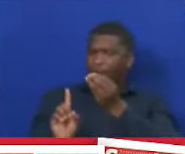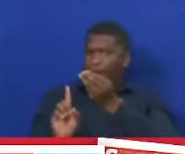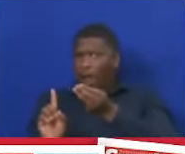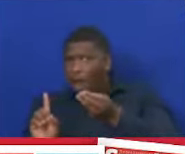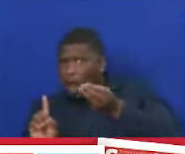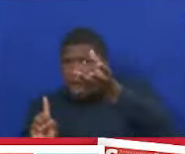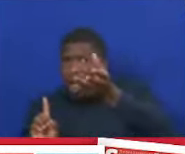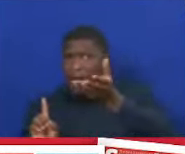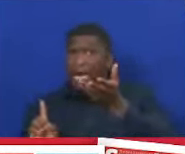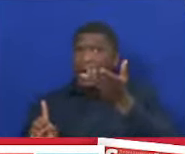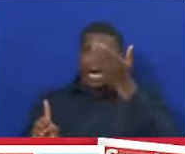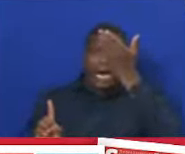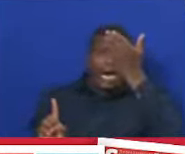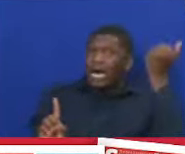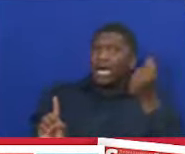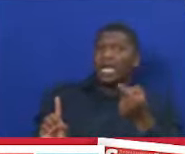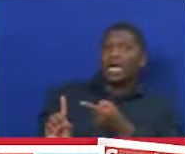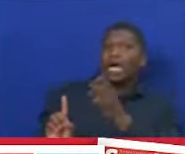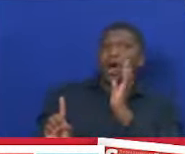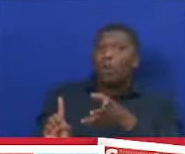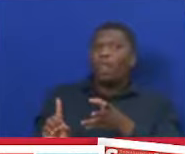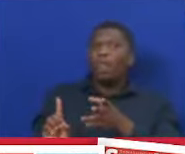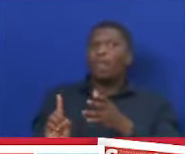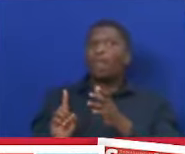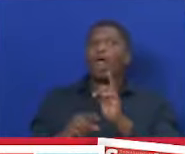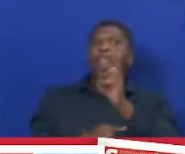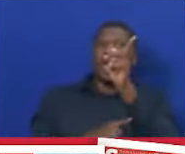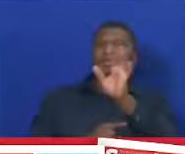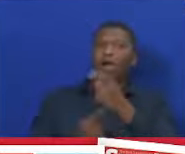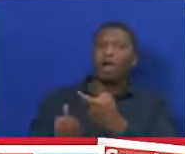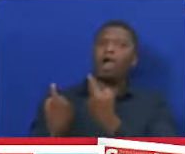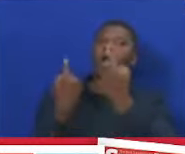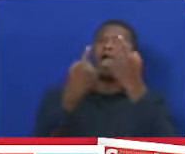expert member will be called to testify before the commission.